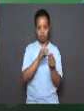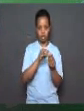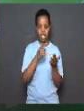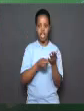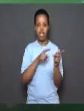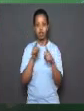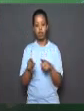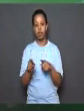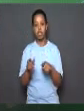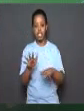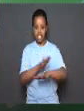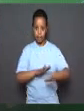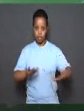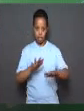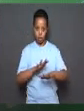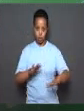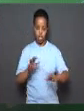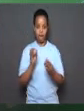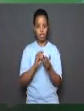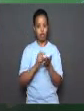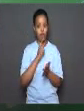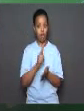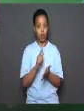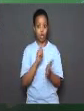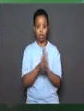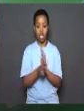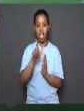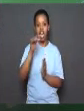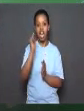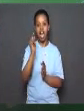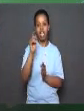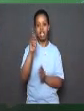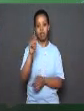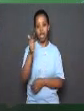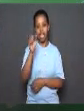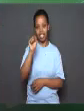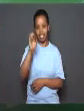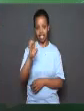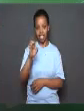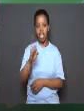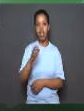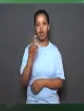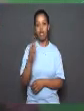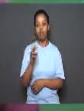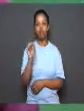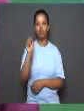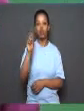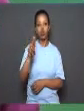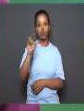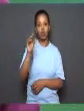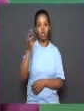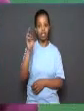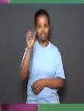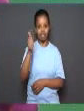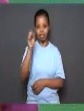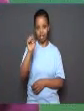of the substrate, such as lipase and sucrase.